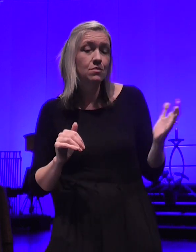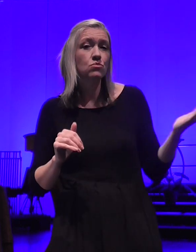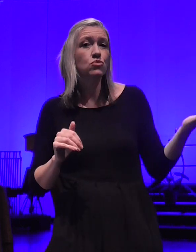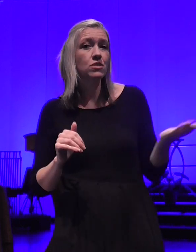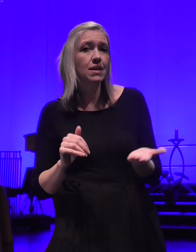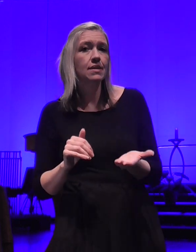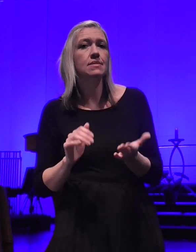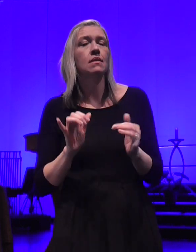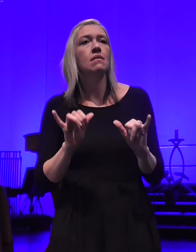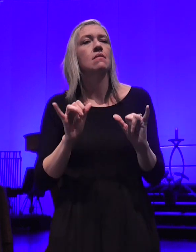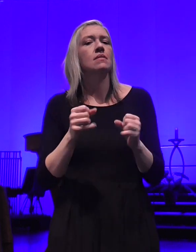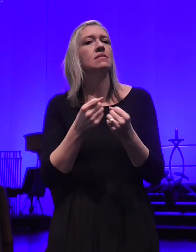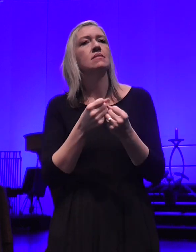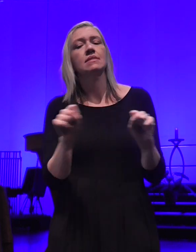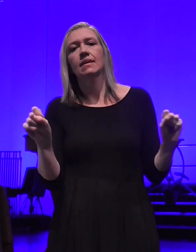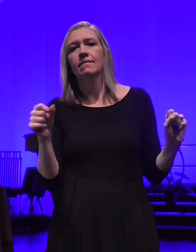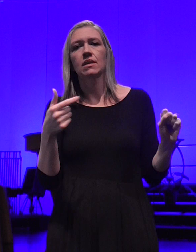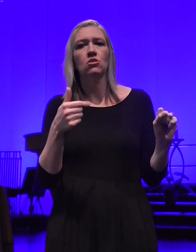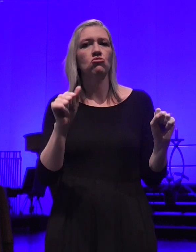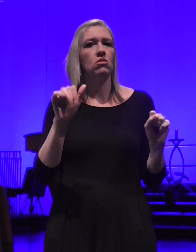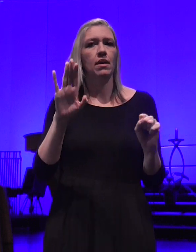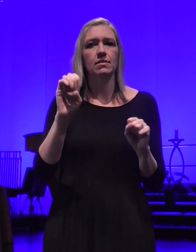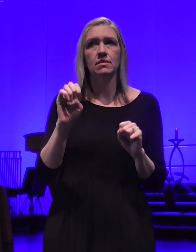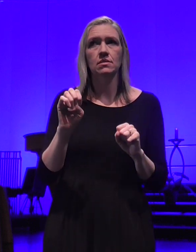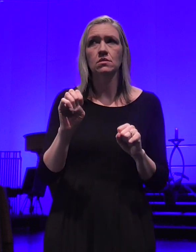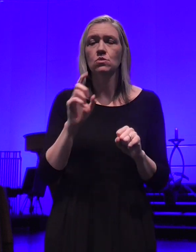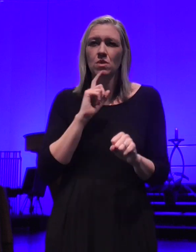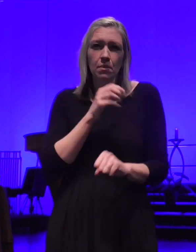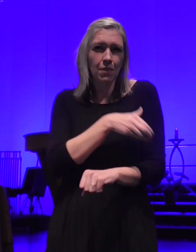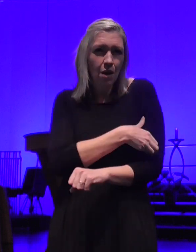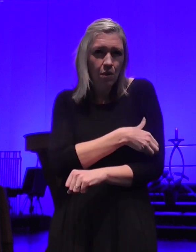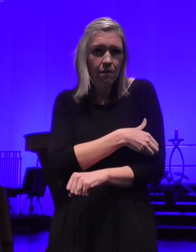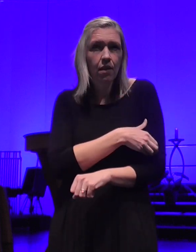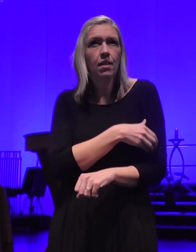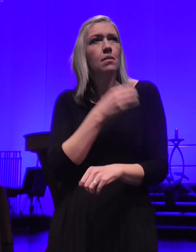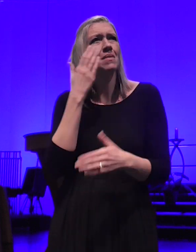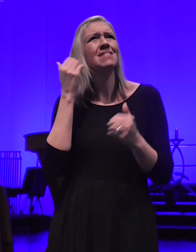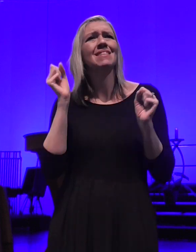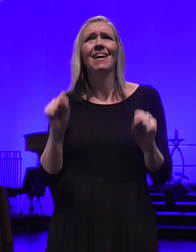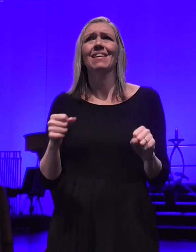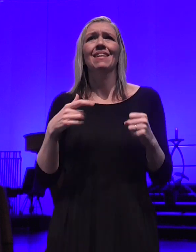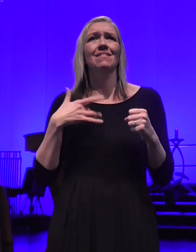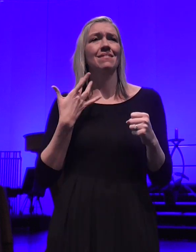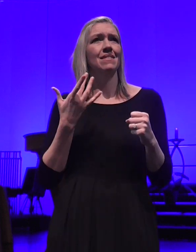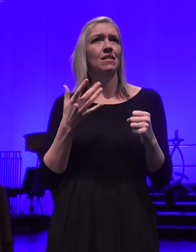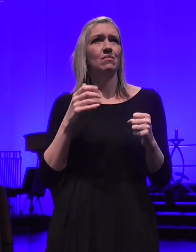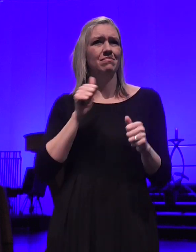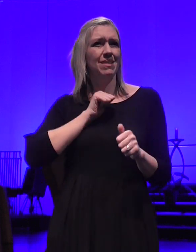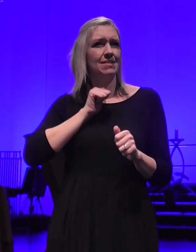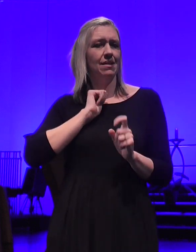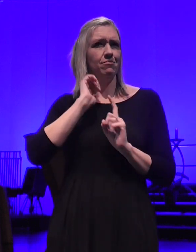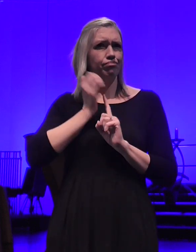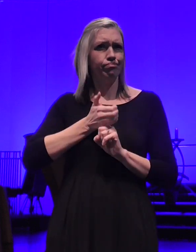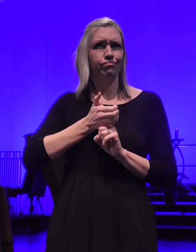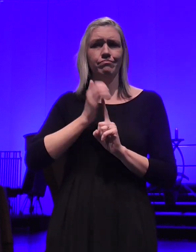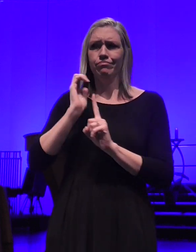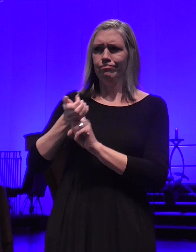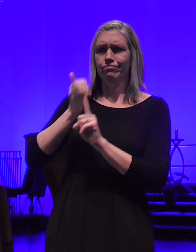can bring a saving grace. And it's so powerful to me because I can be all the characters in that